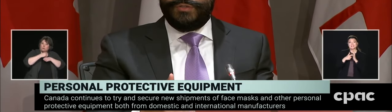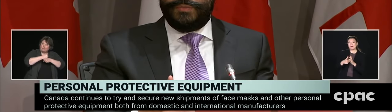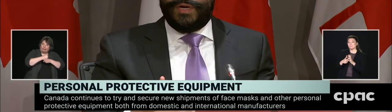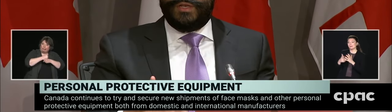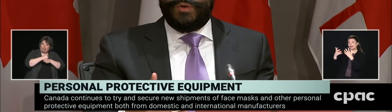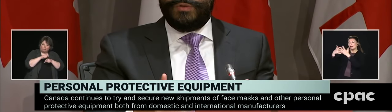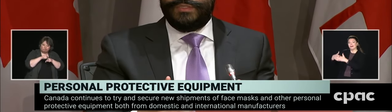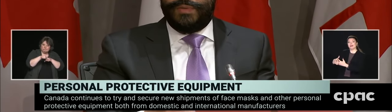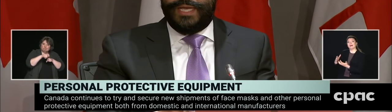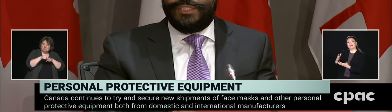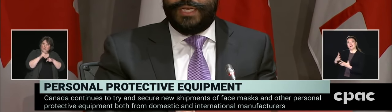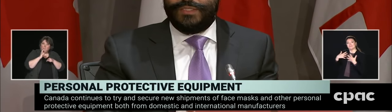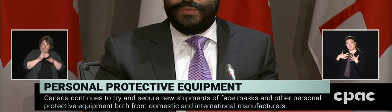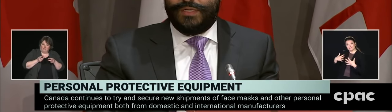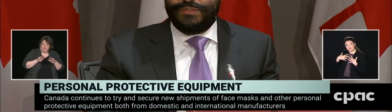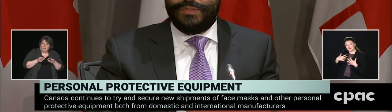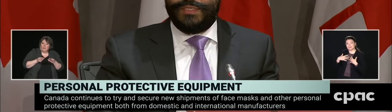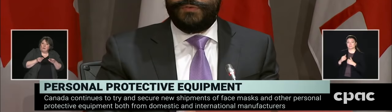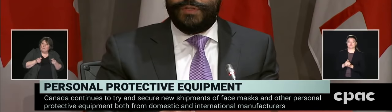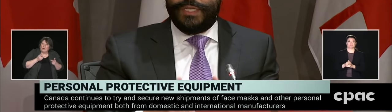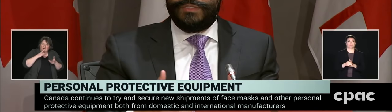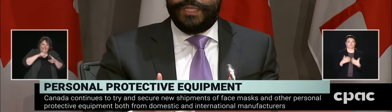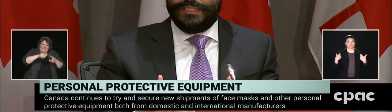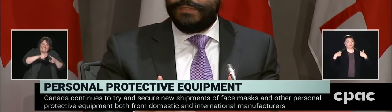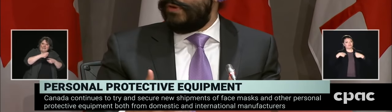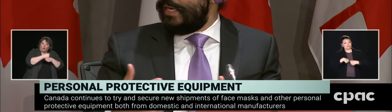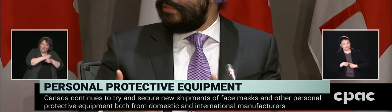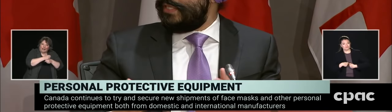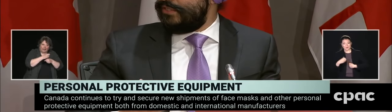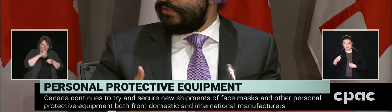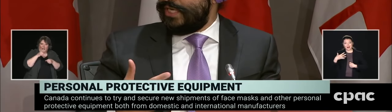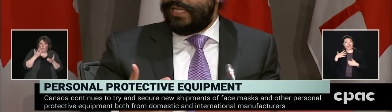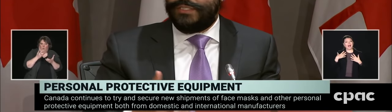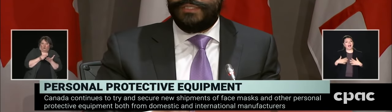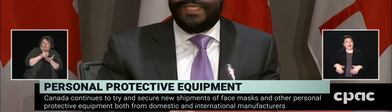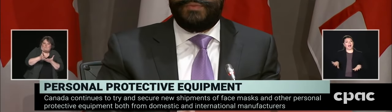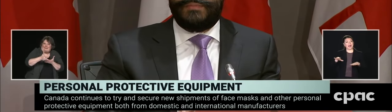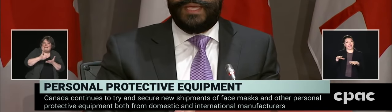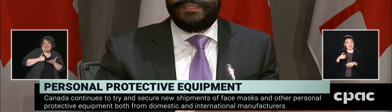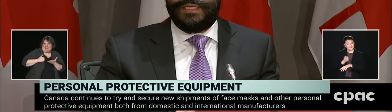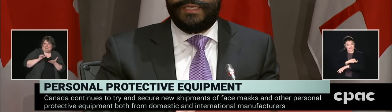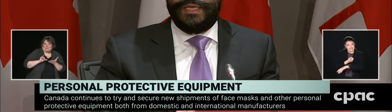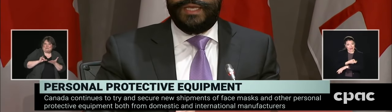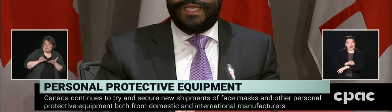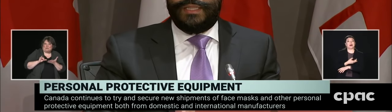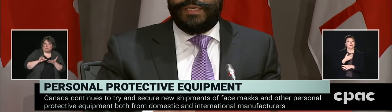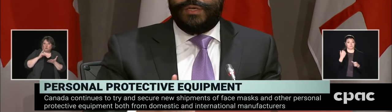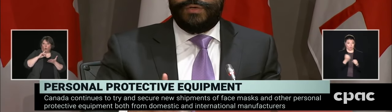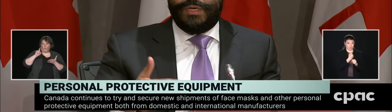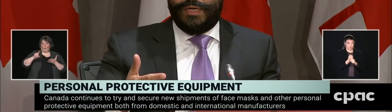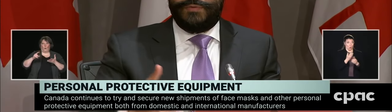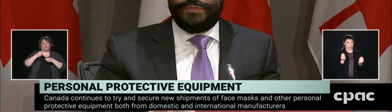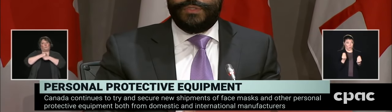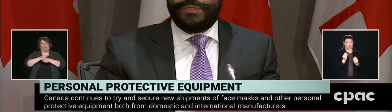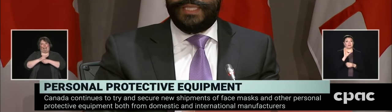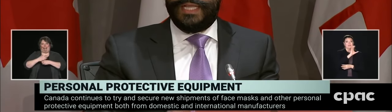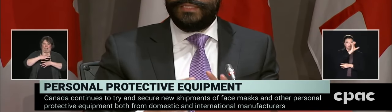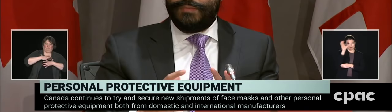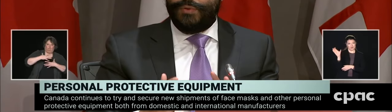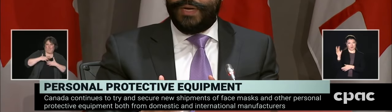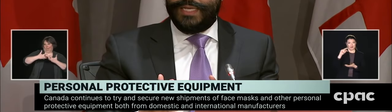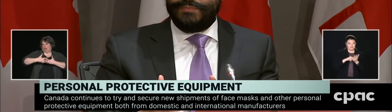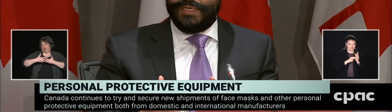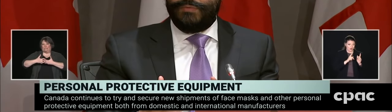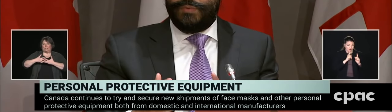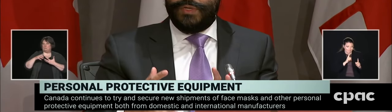materials are also part of the local supply chain as well. So this further insulates us for any potential challenges that we may see in the near future. So I think